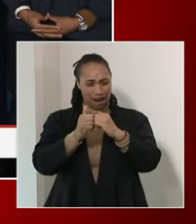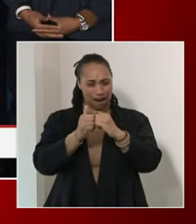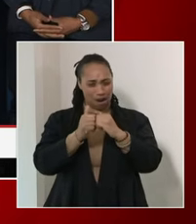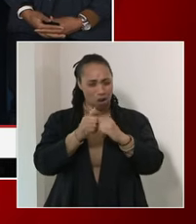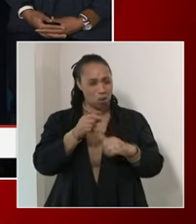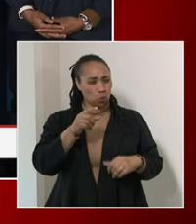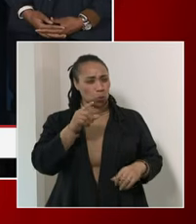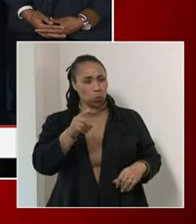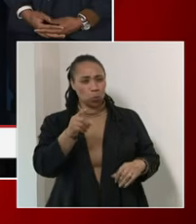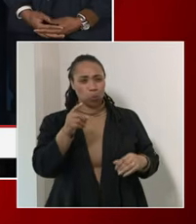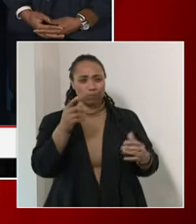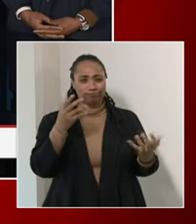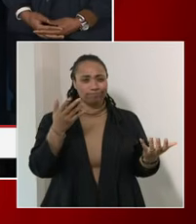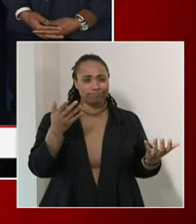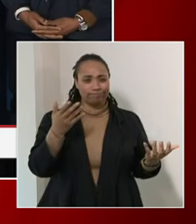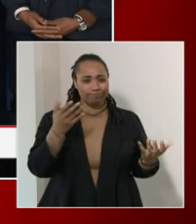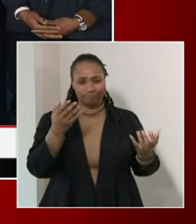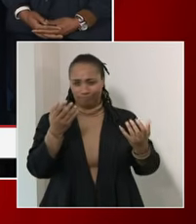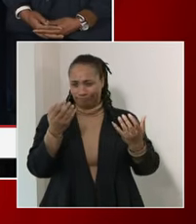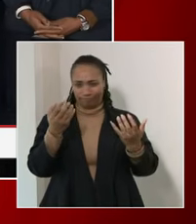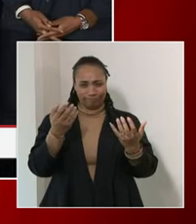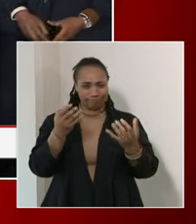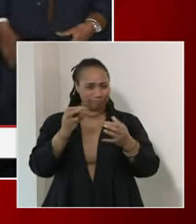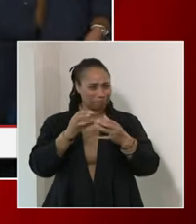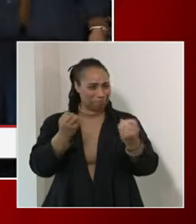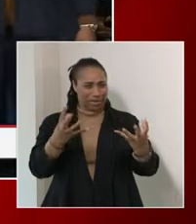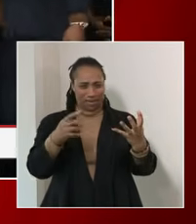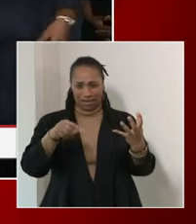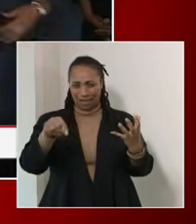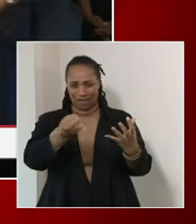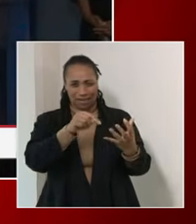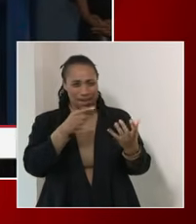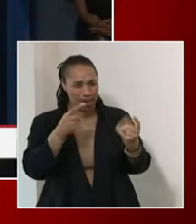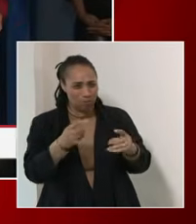know. Okay, let me ask Delano to talk about specific schools.